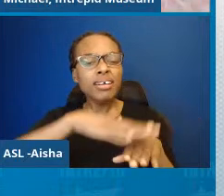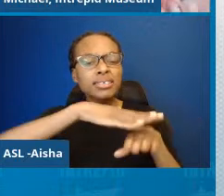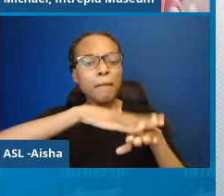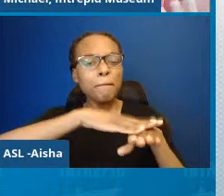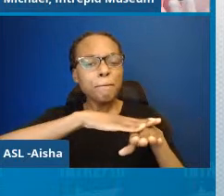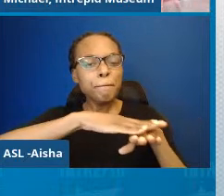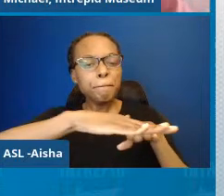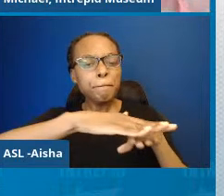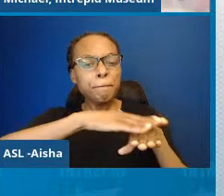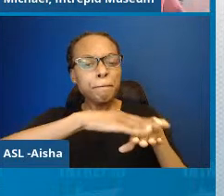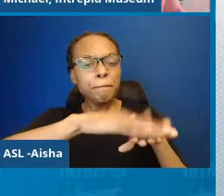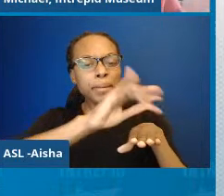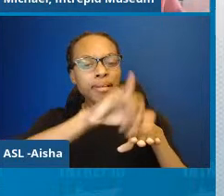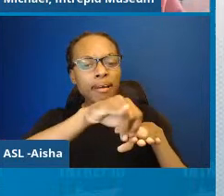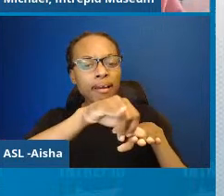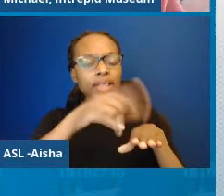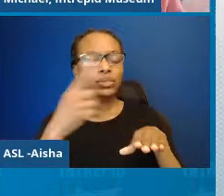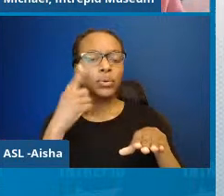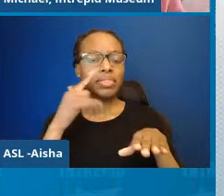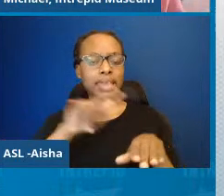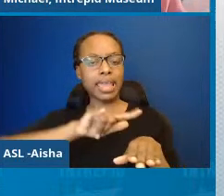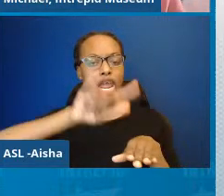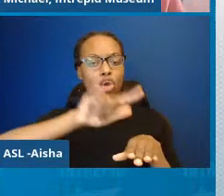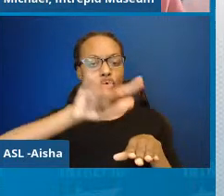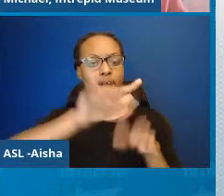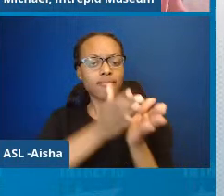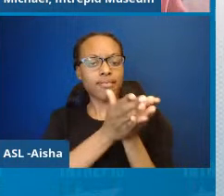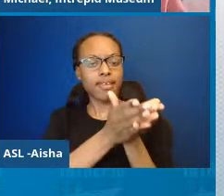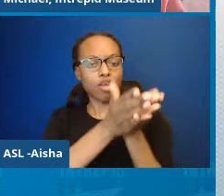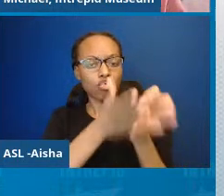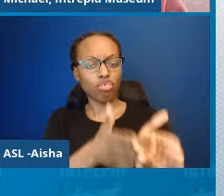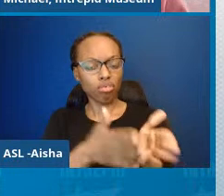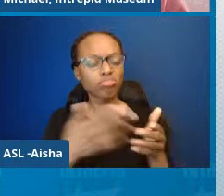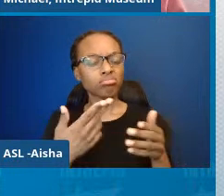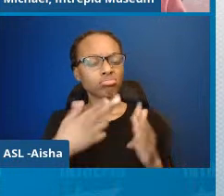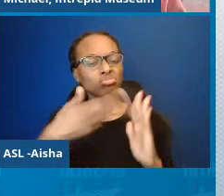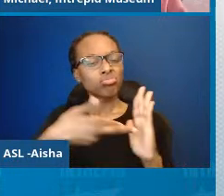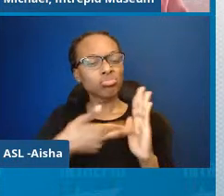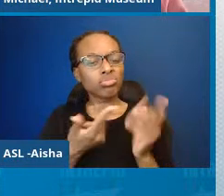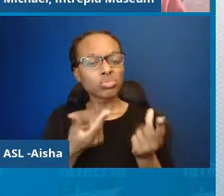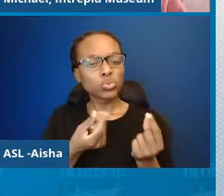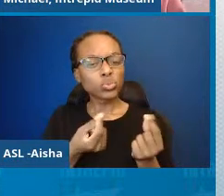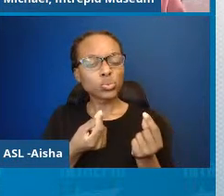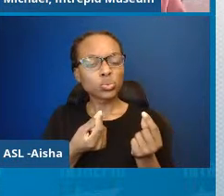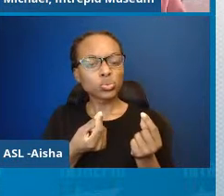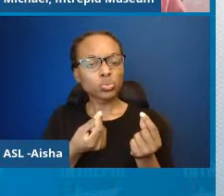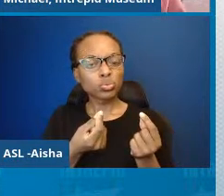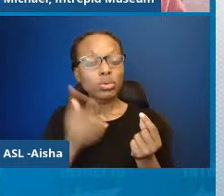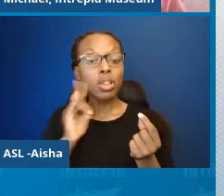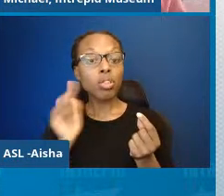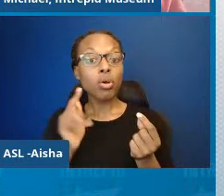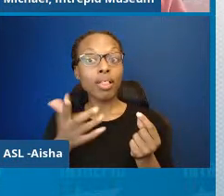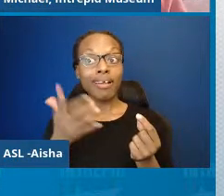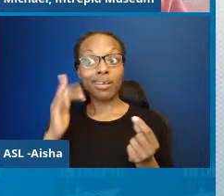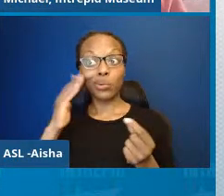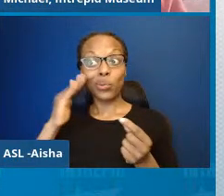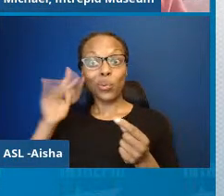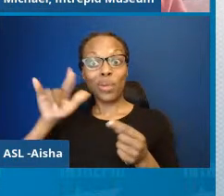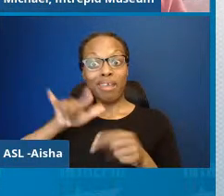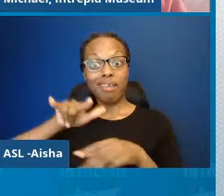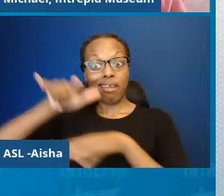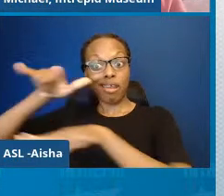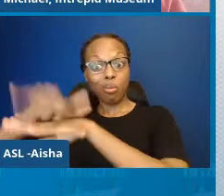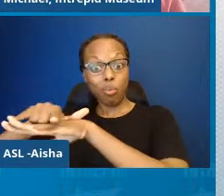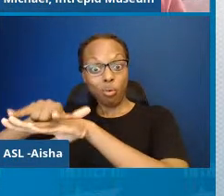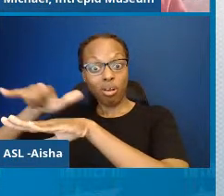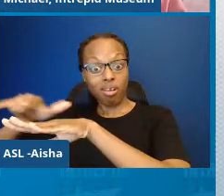an aircraft carrier, let's think about what the role of that is. It is a floating mobile airport at sea